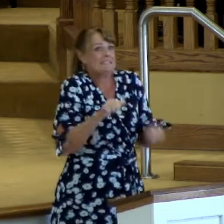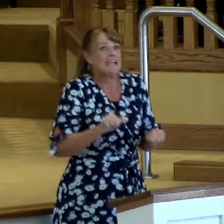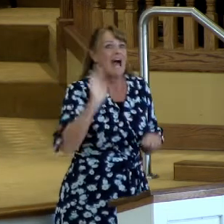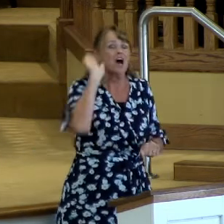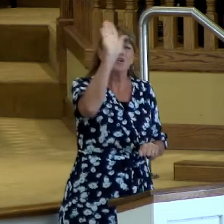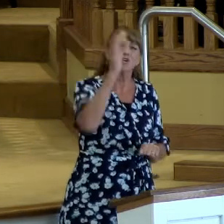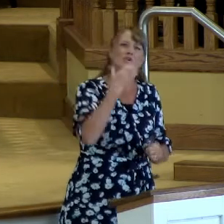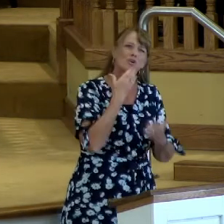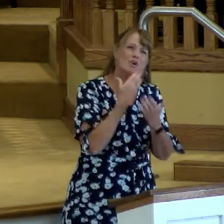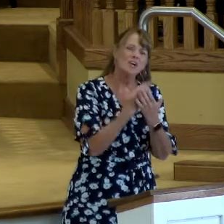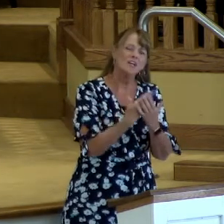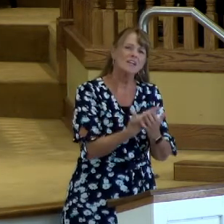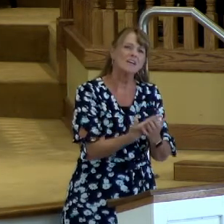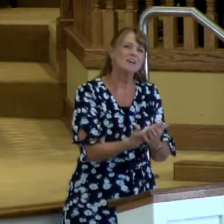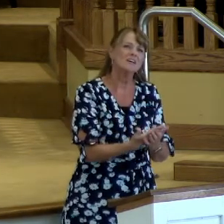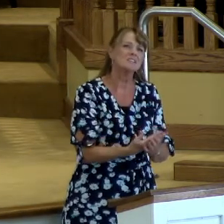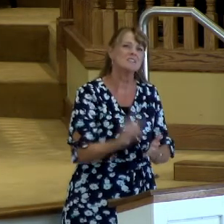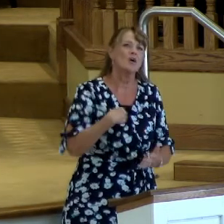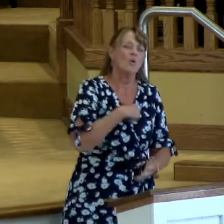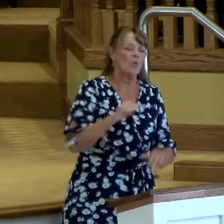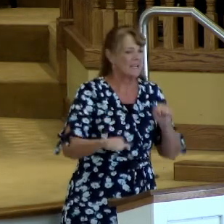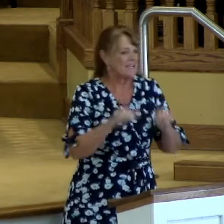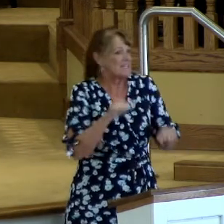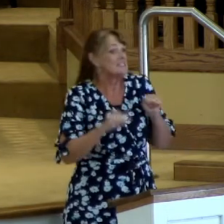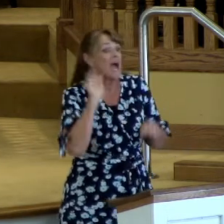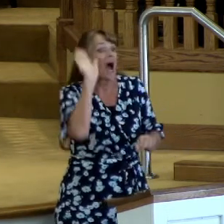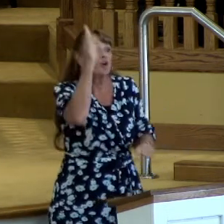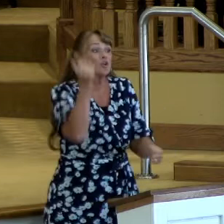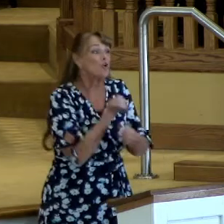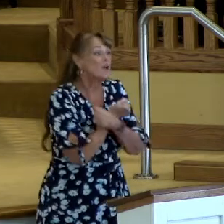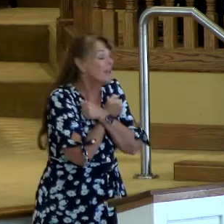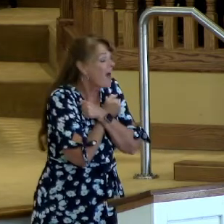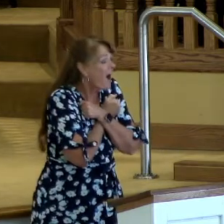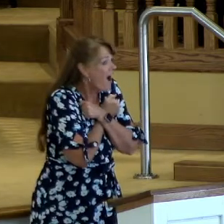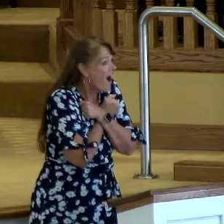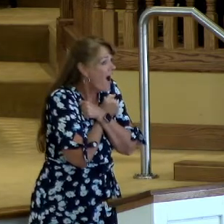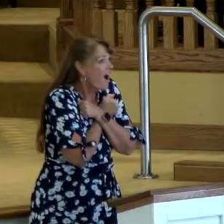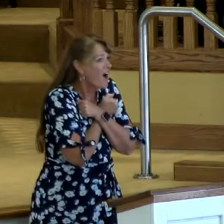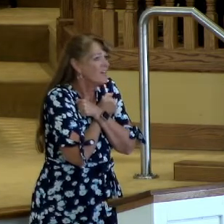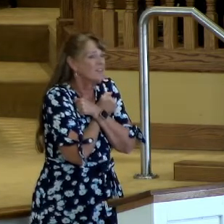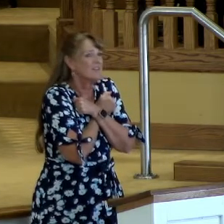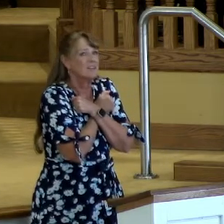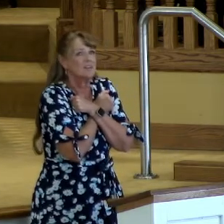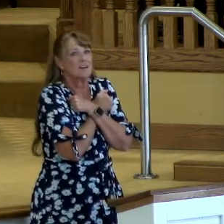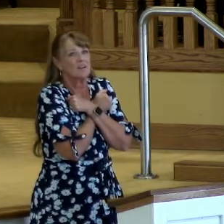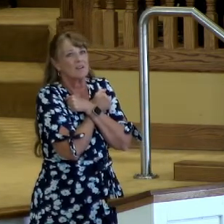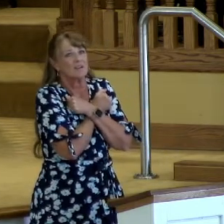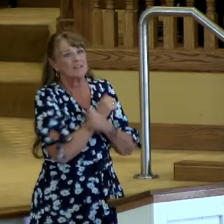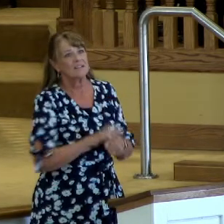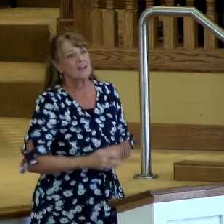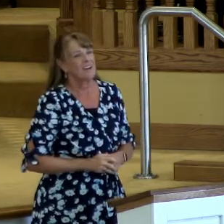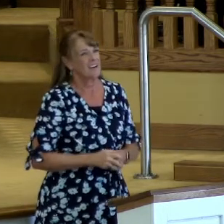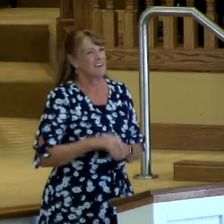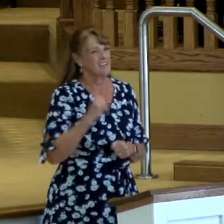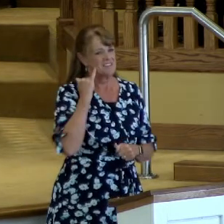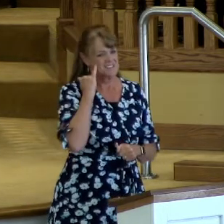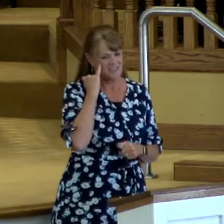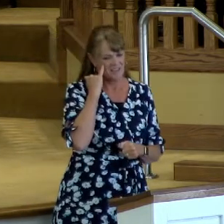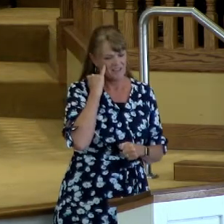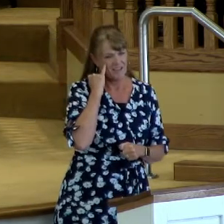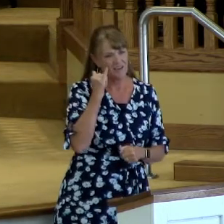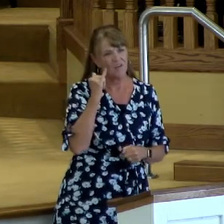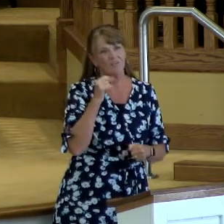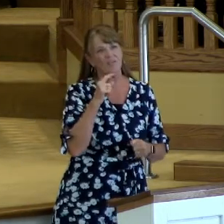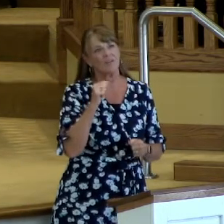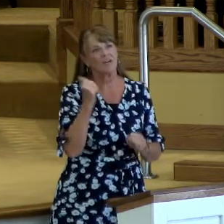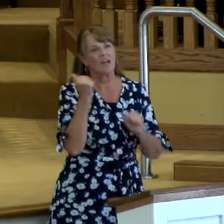your goodness, we doubt your love. As if every promise